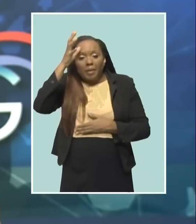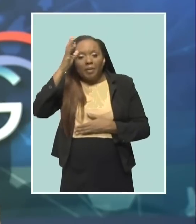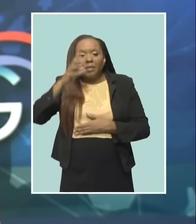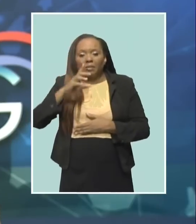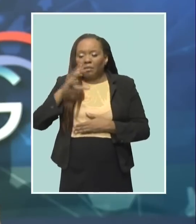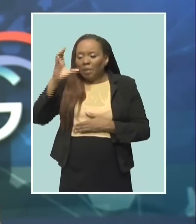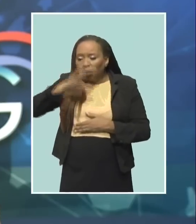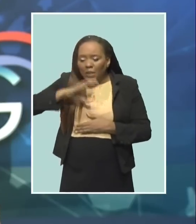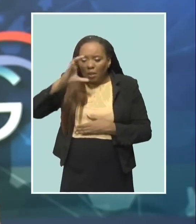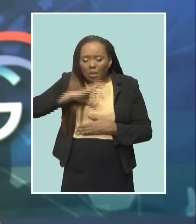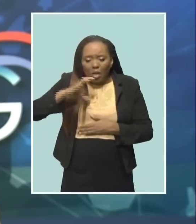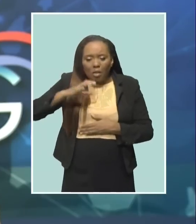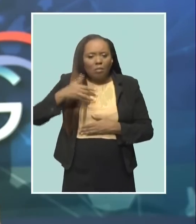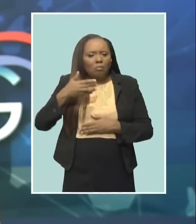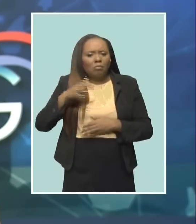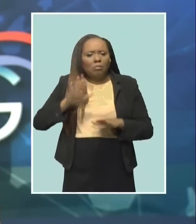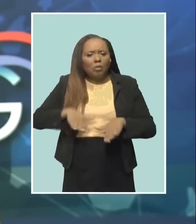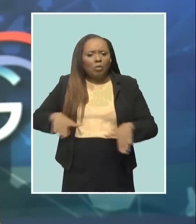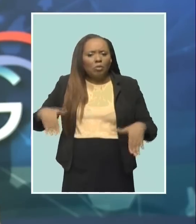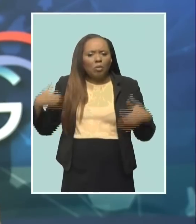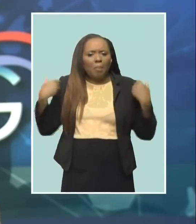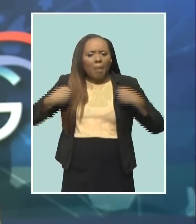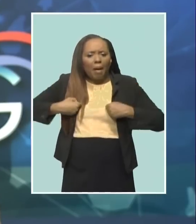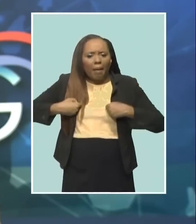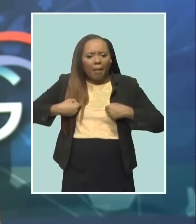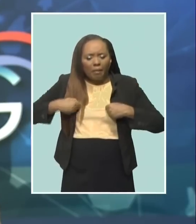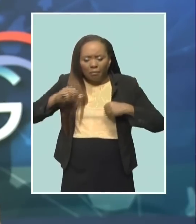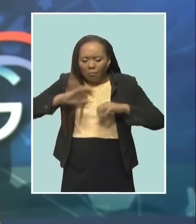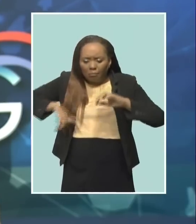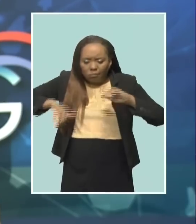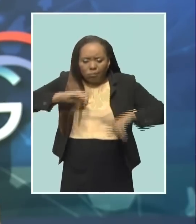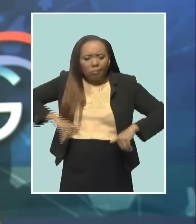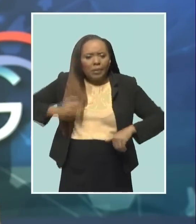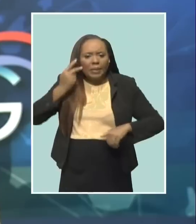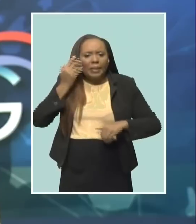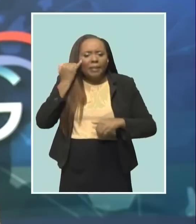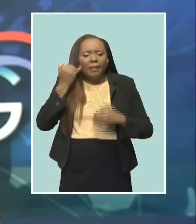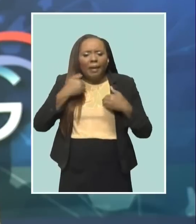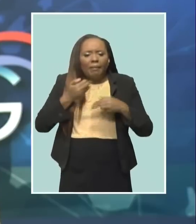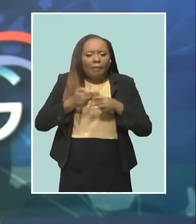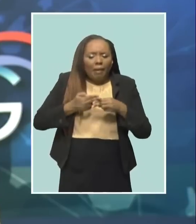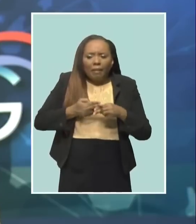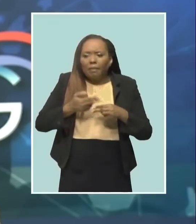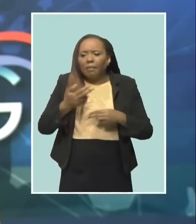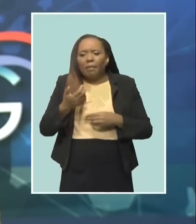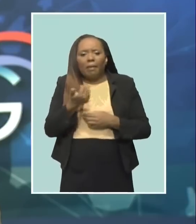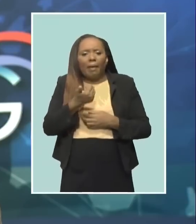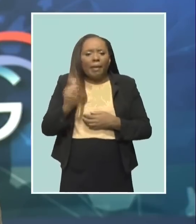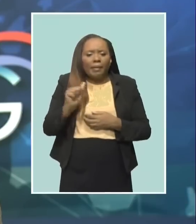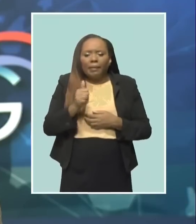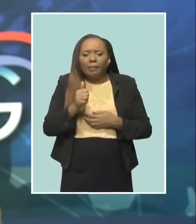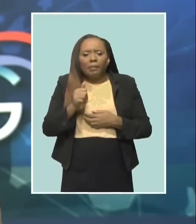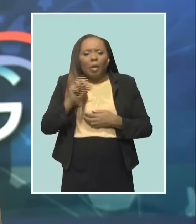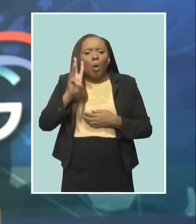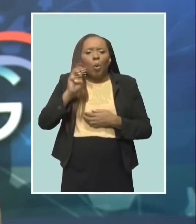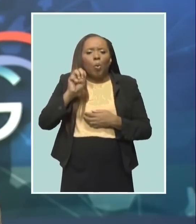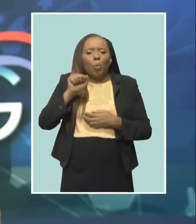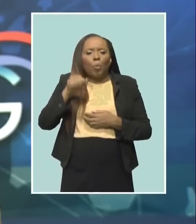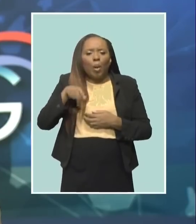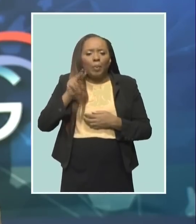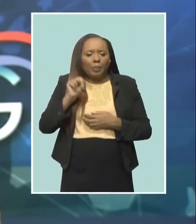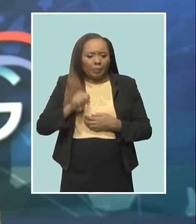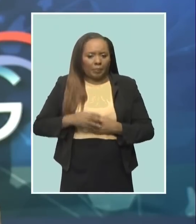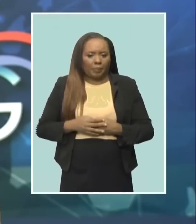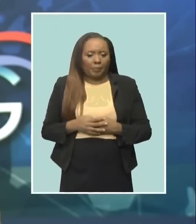the Education Ministry urged parents and guardians to search their children's bags for weapons. Meanwhile, the Ministry